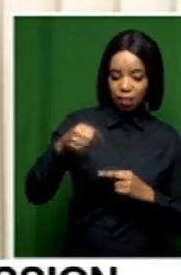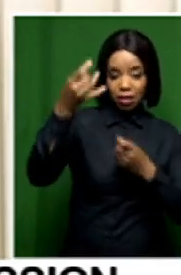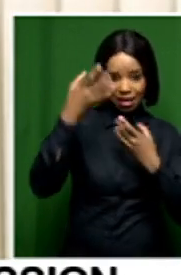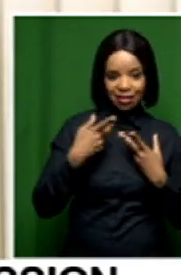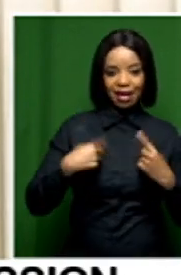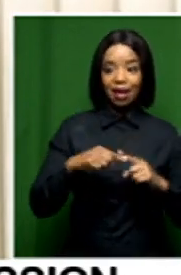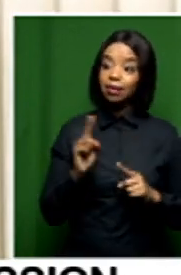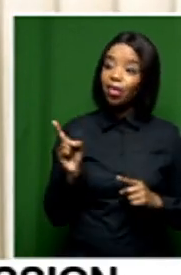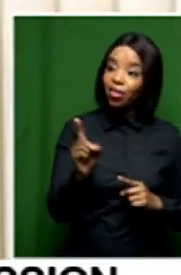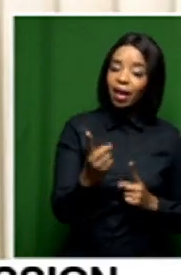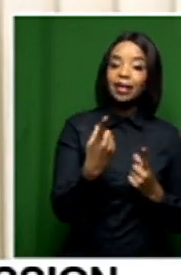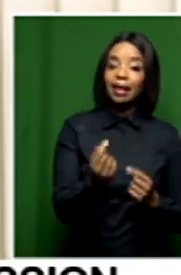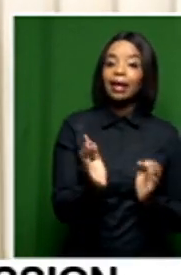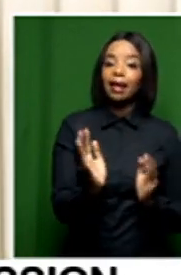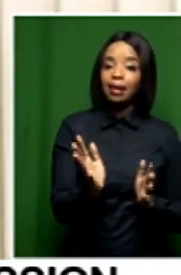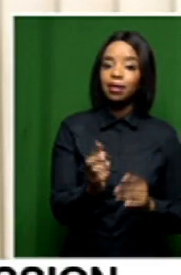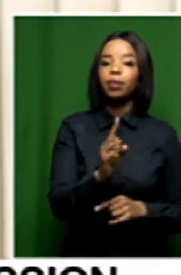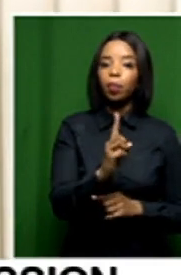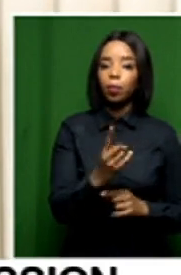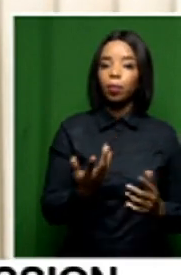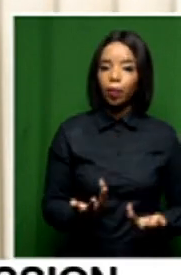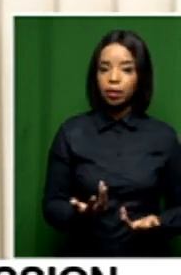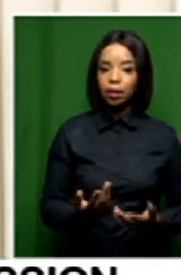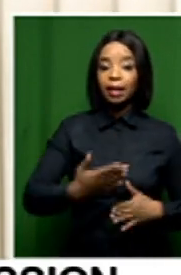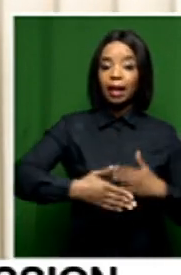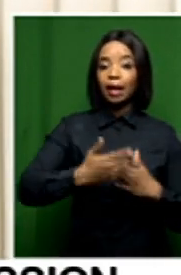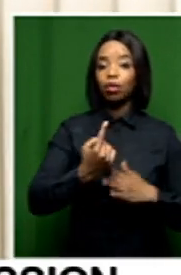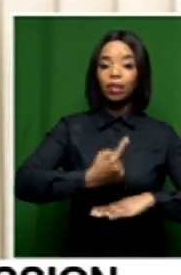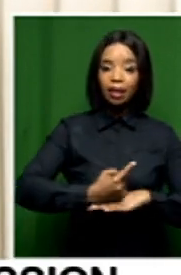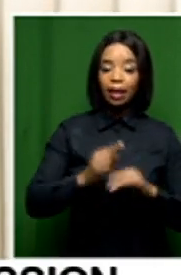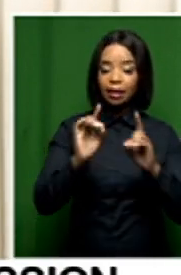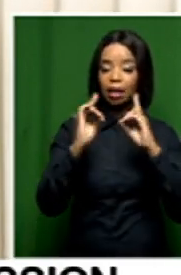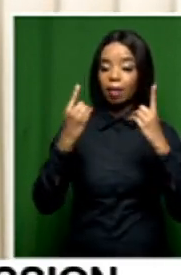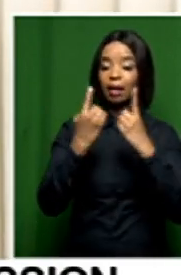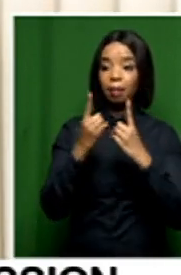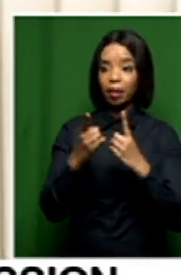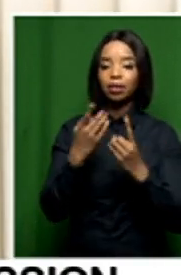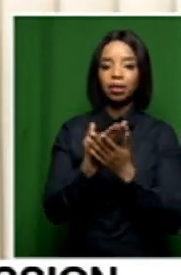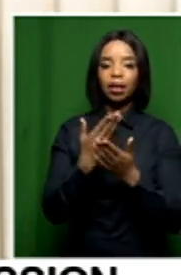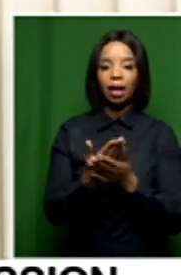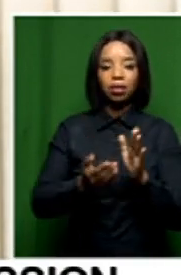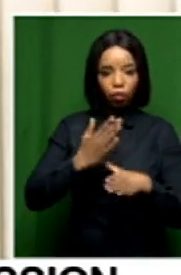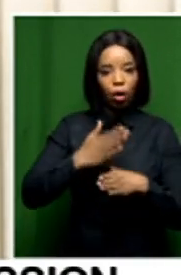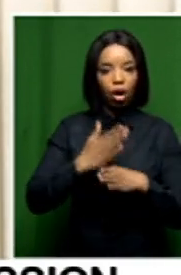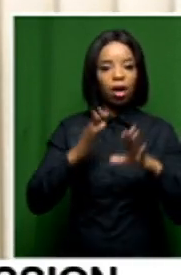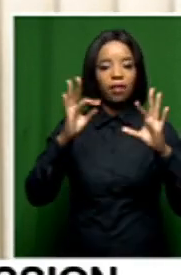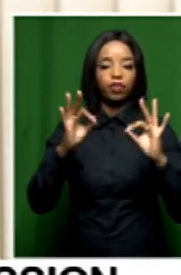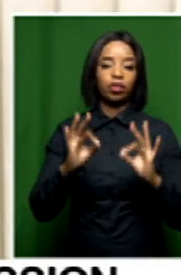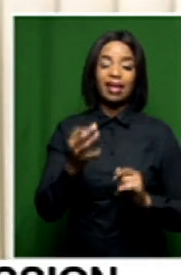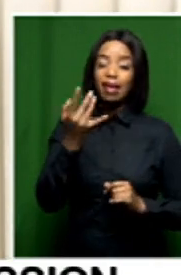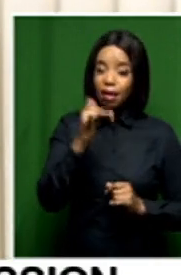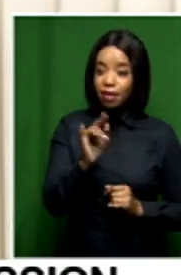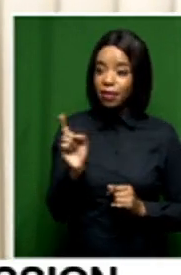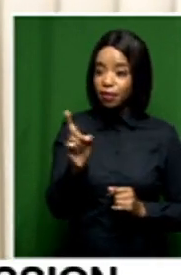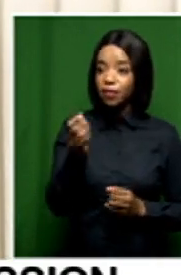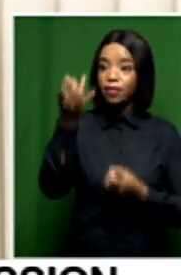done so that at the end of the day, that departments and state entities are able to move efficiently. If they come to us and tell us that